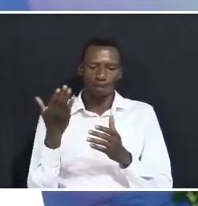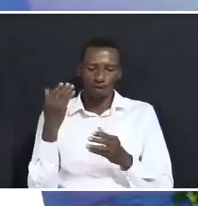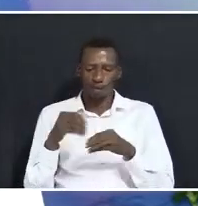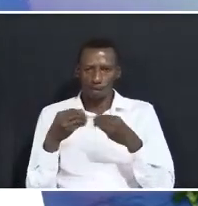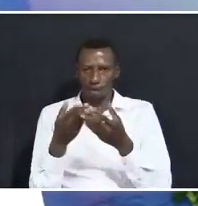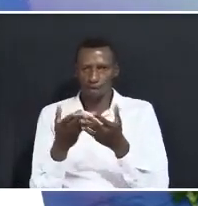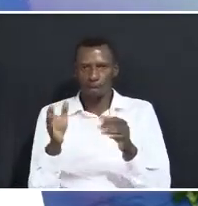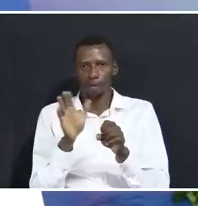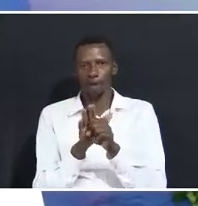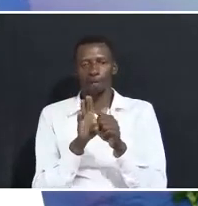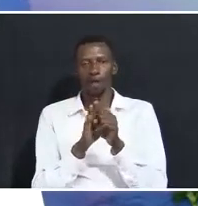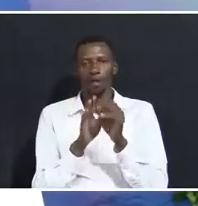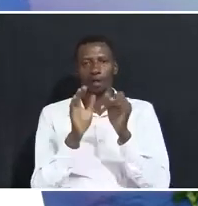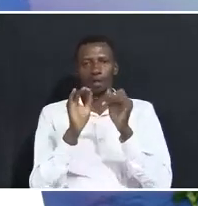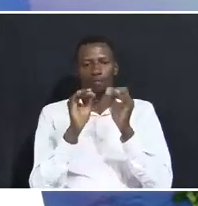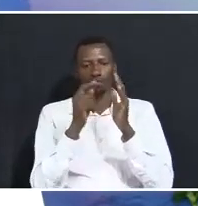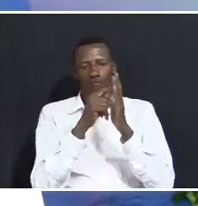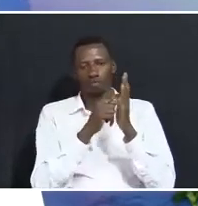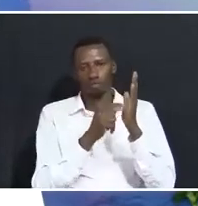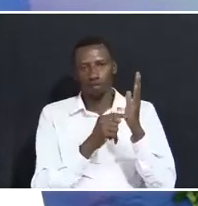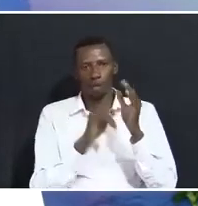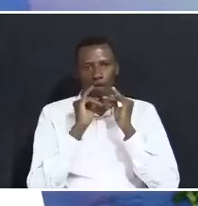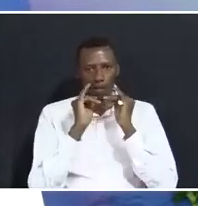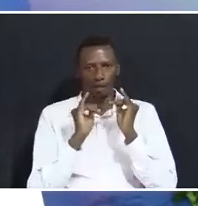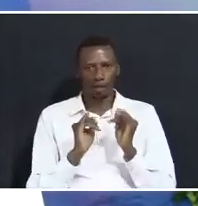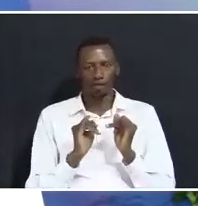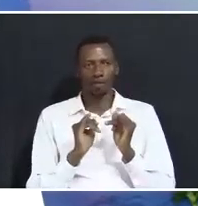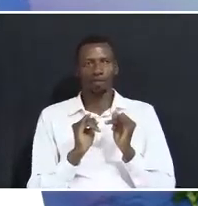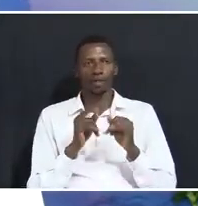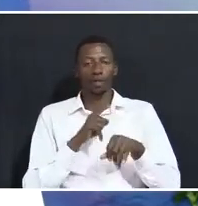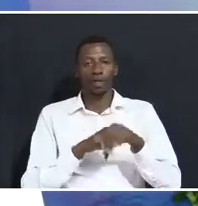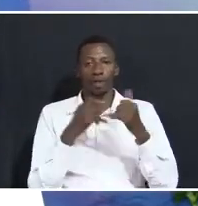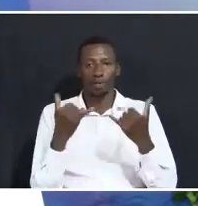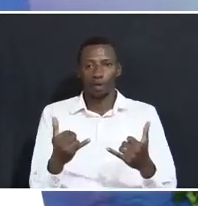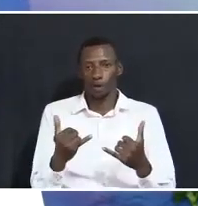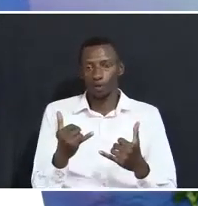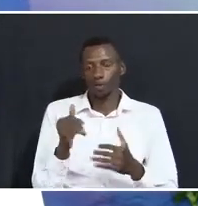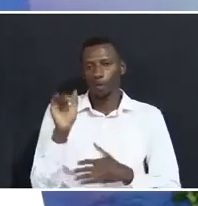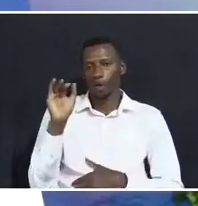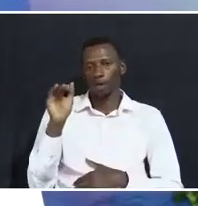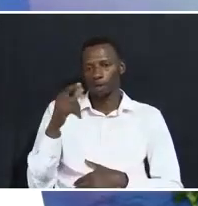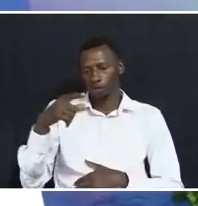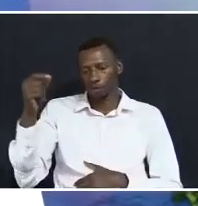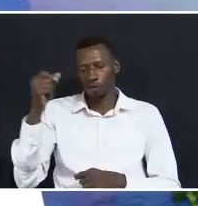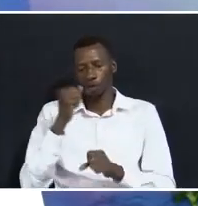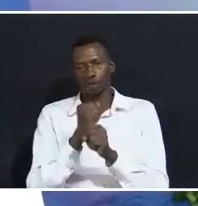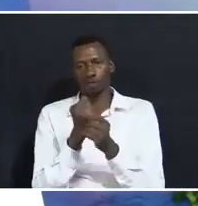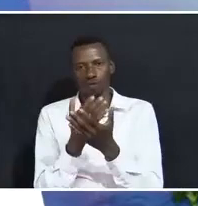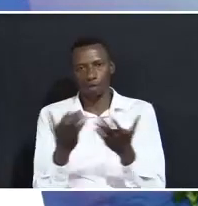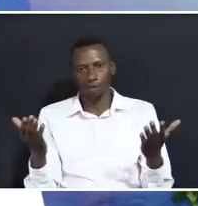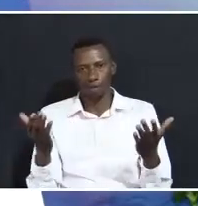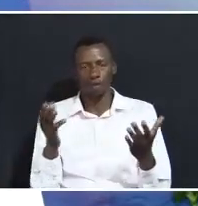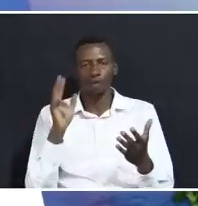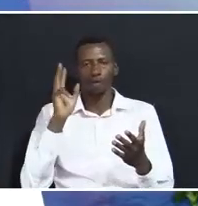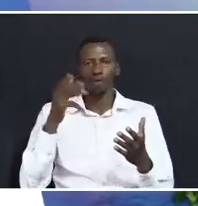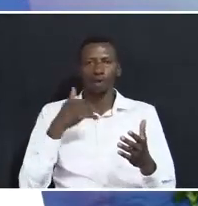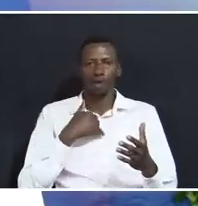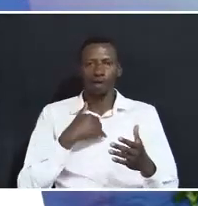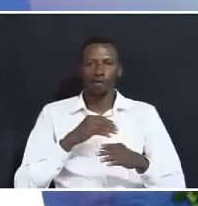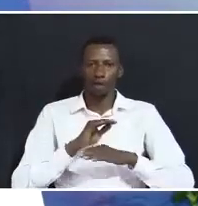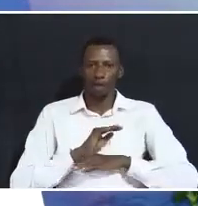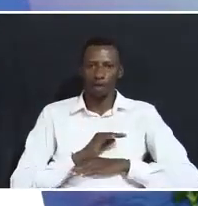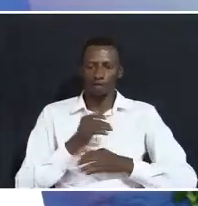time, he asked them to go and do something, and there will be sufficient